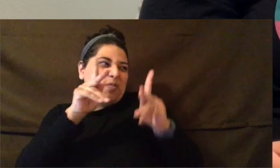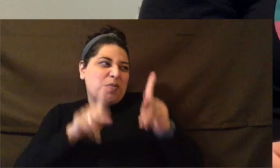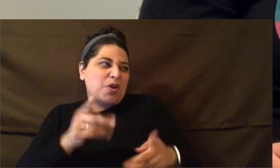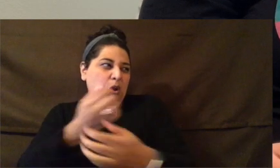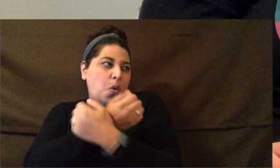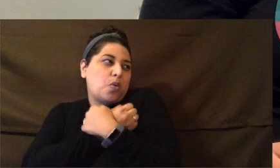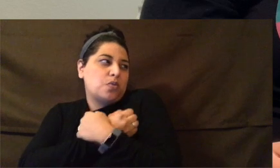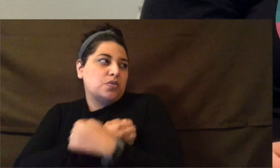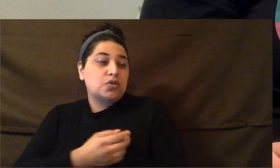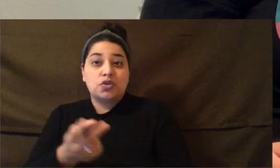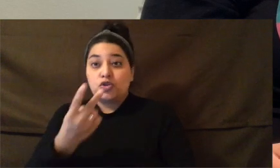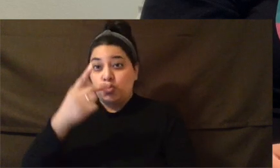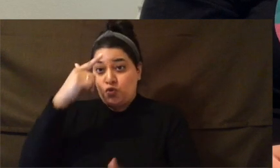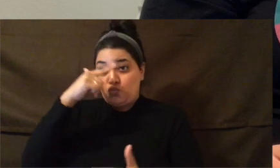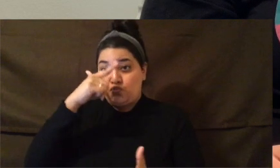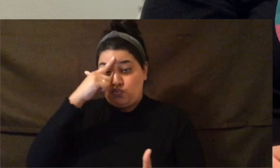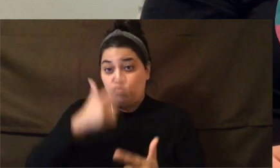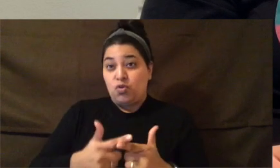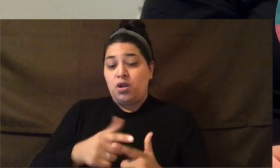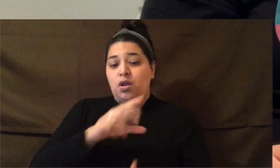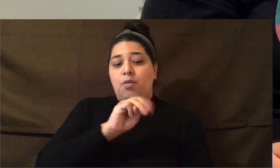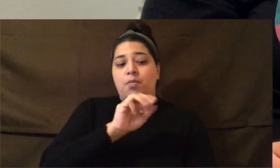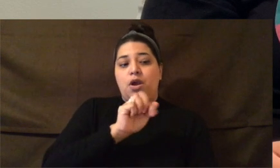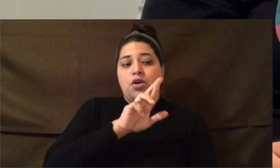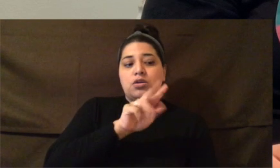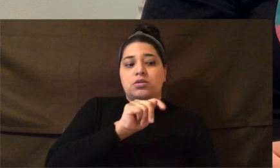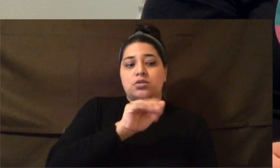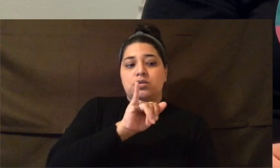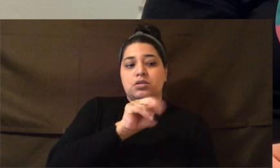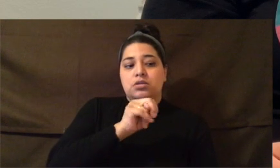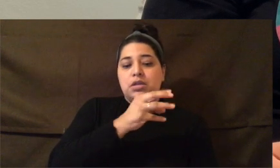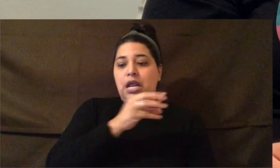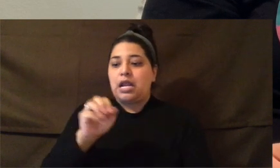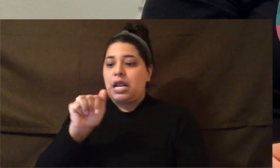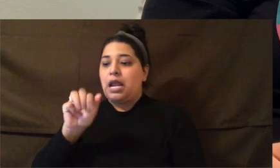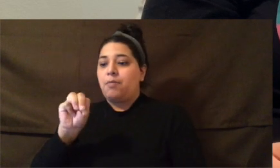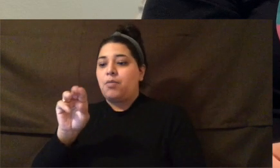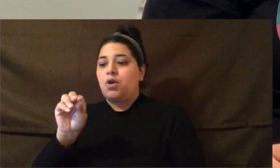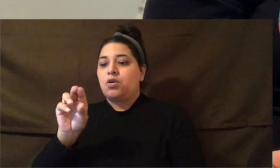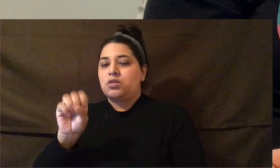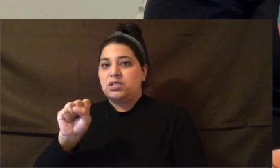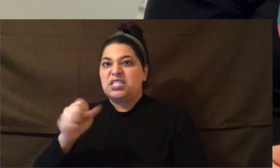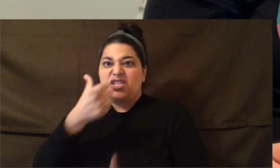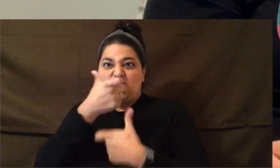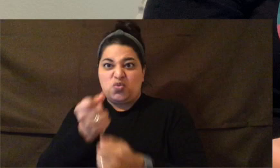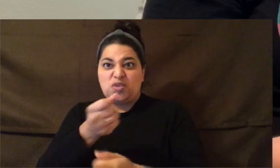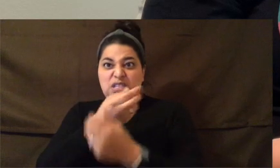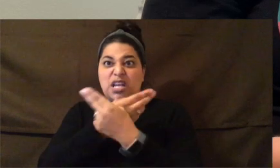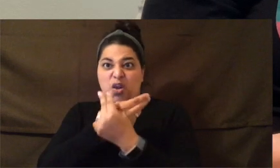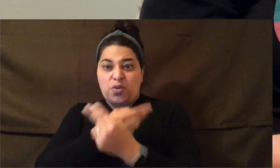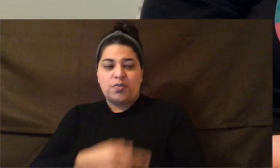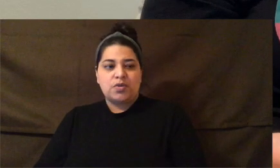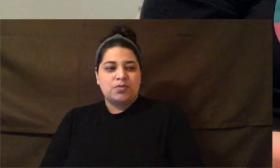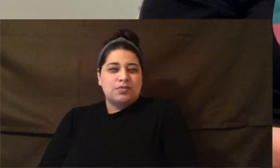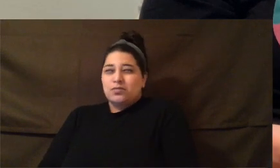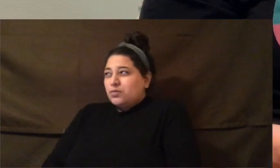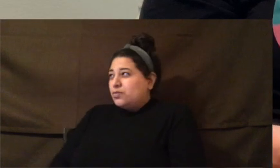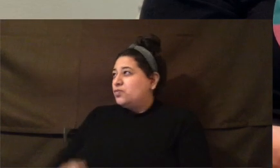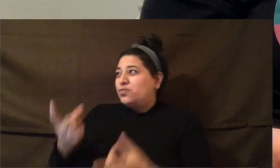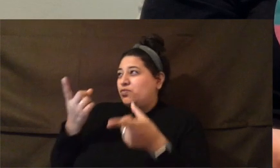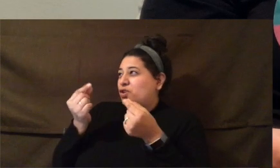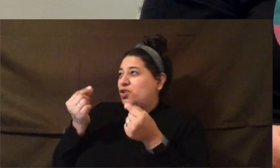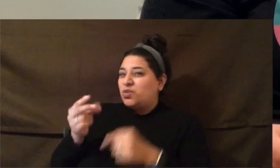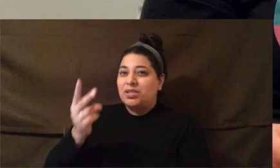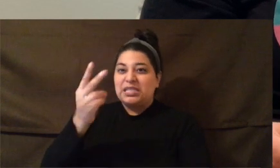2 young boys, brothers named Martin and Amos, took particular interest in Edward. "What does he do?" Martin asked Abilene